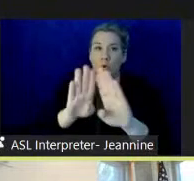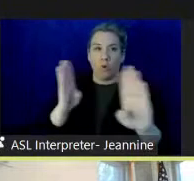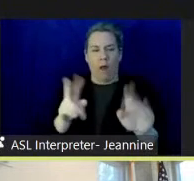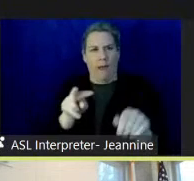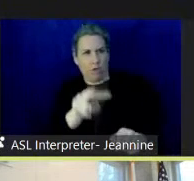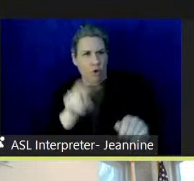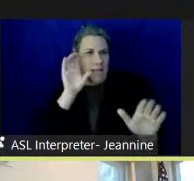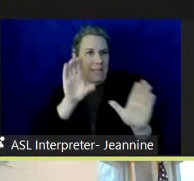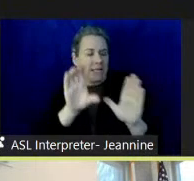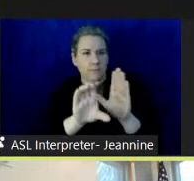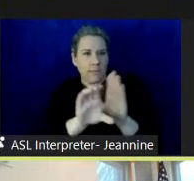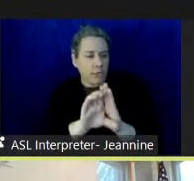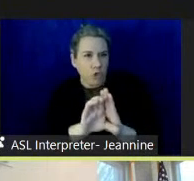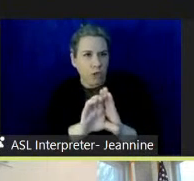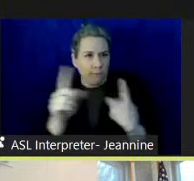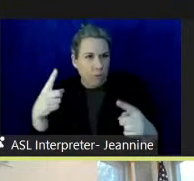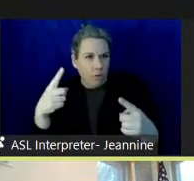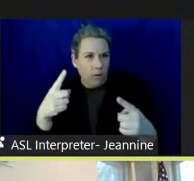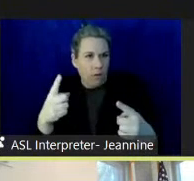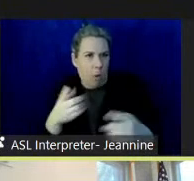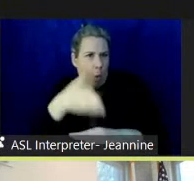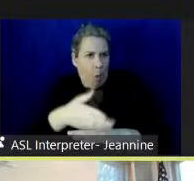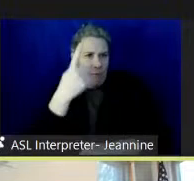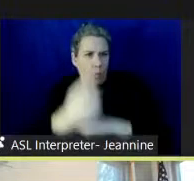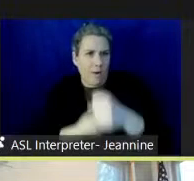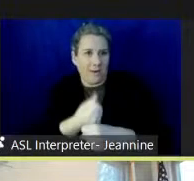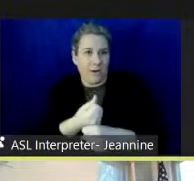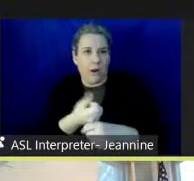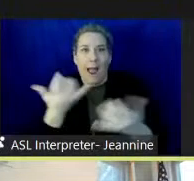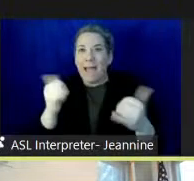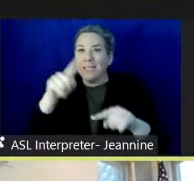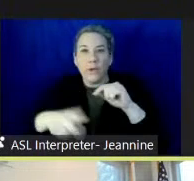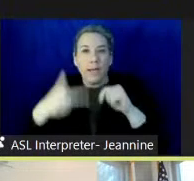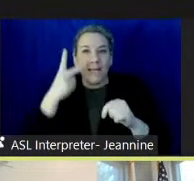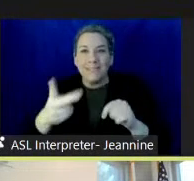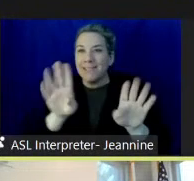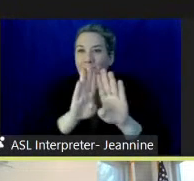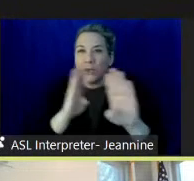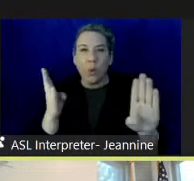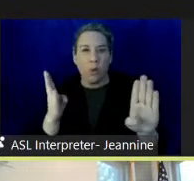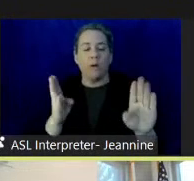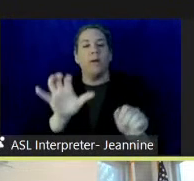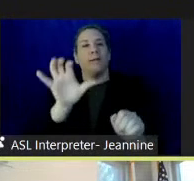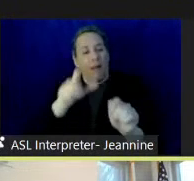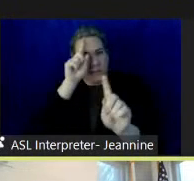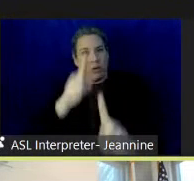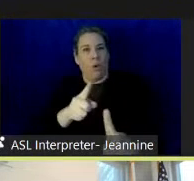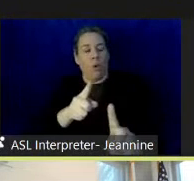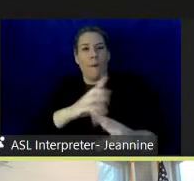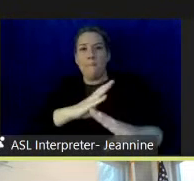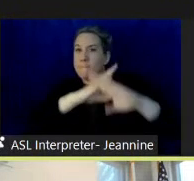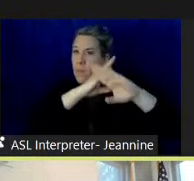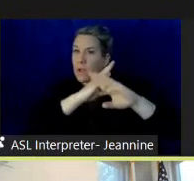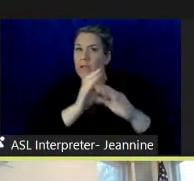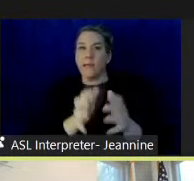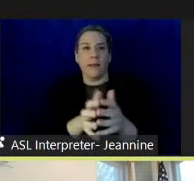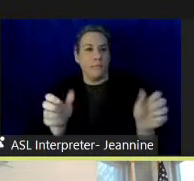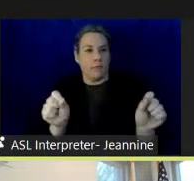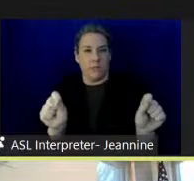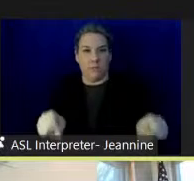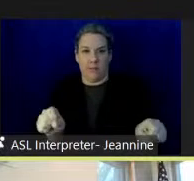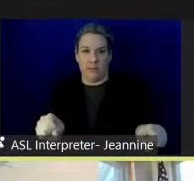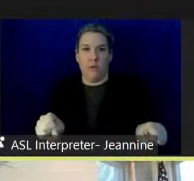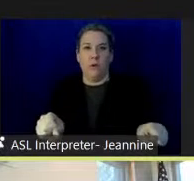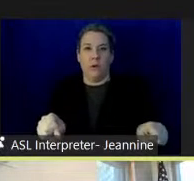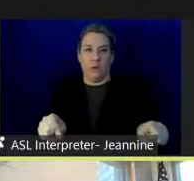a year, and I still can't identify where the door is. That's what we're looking for, that just blocking that portal as much as we can. From the perspective